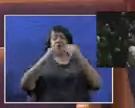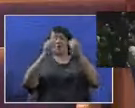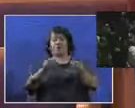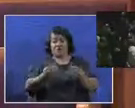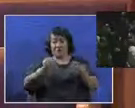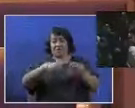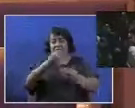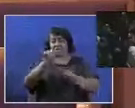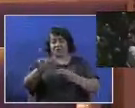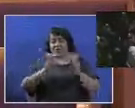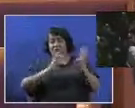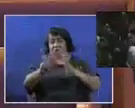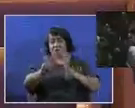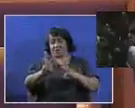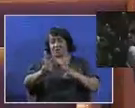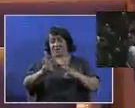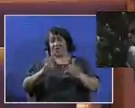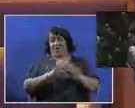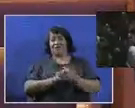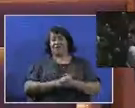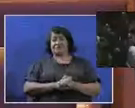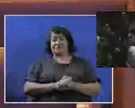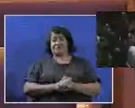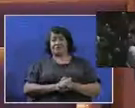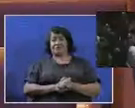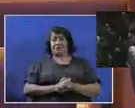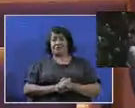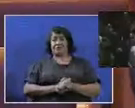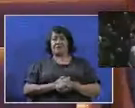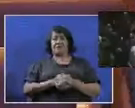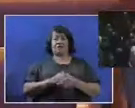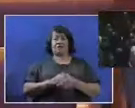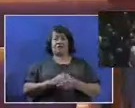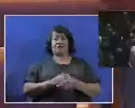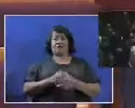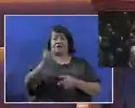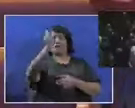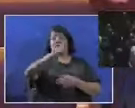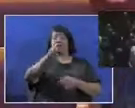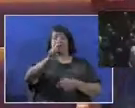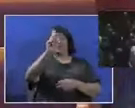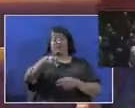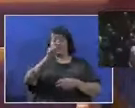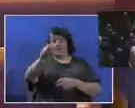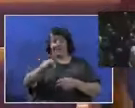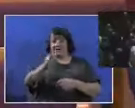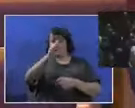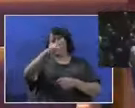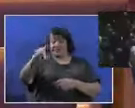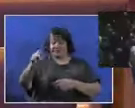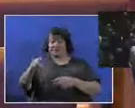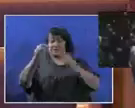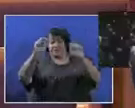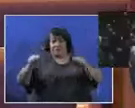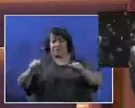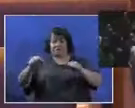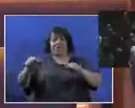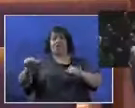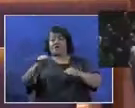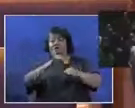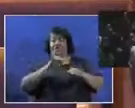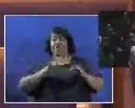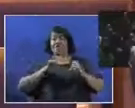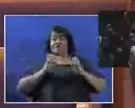your debit and credit card information. Cash App is next. All you have to do is do the cash tag. There you see this right